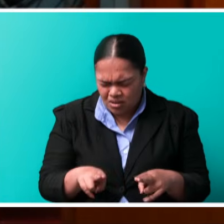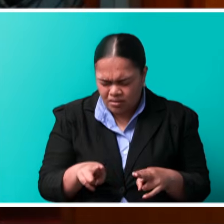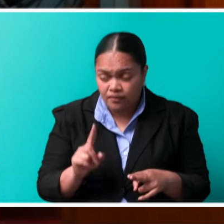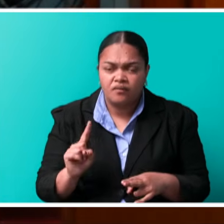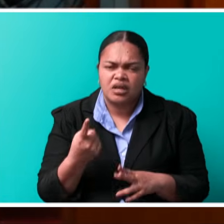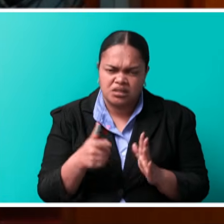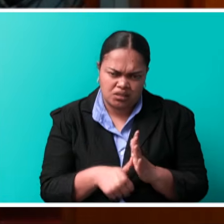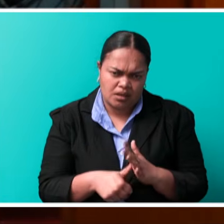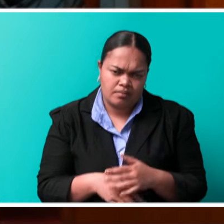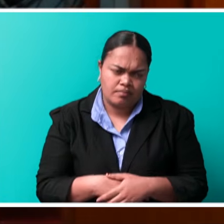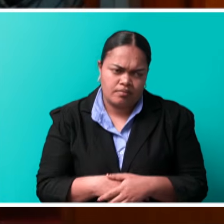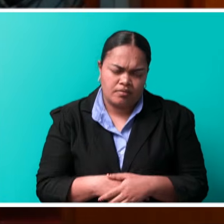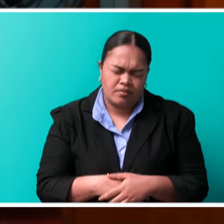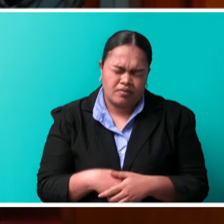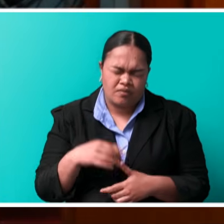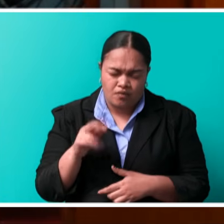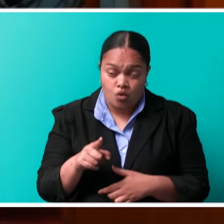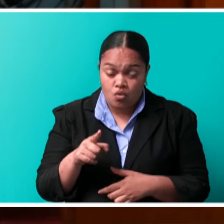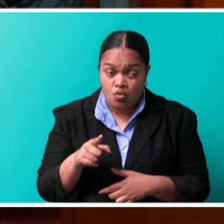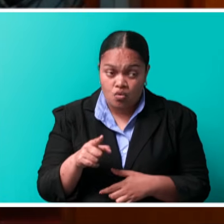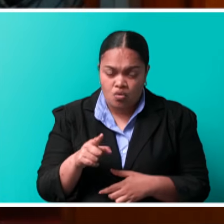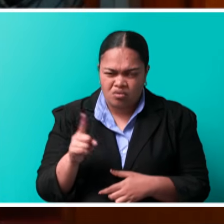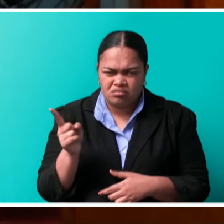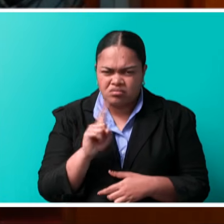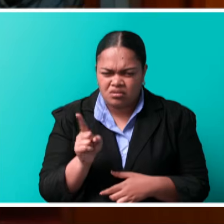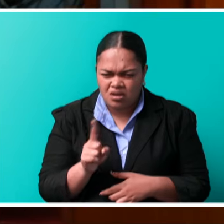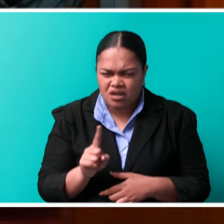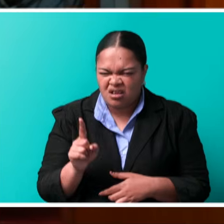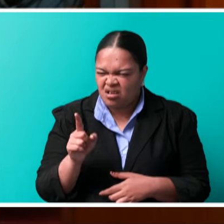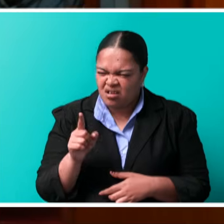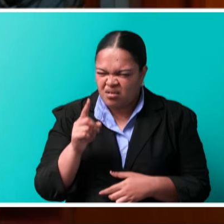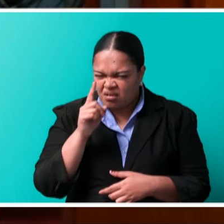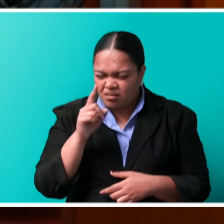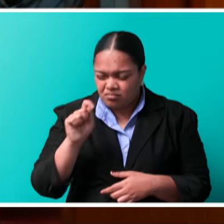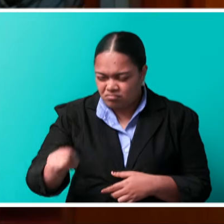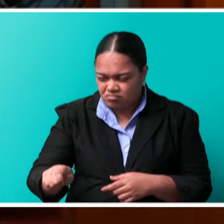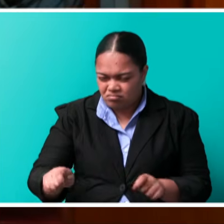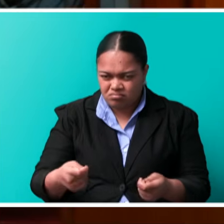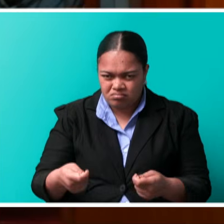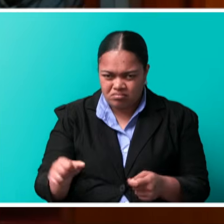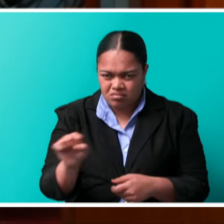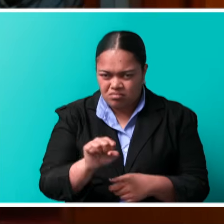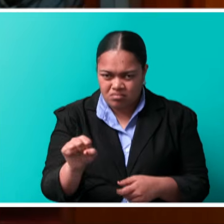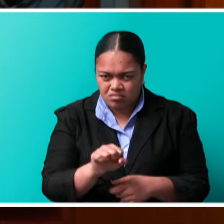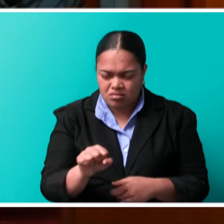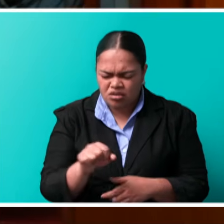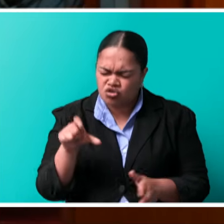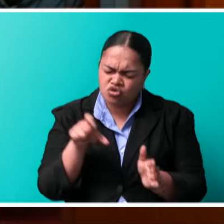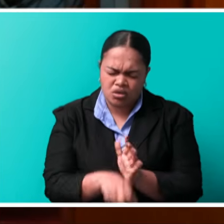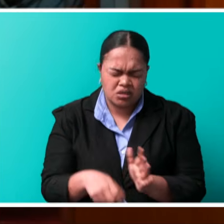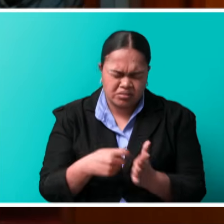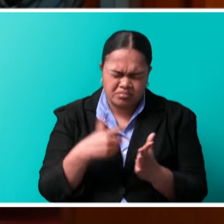time for electric vehicle charging stations. These are practical steps towards